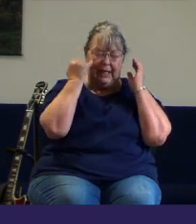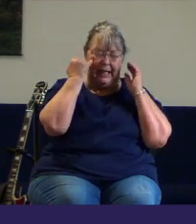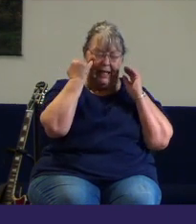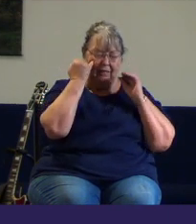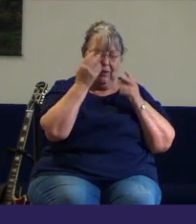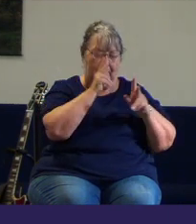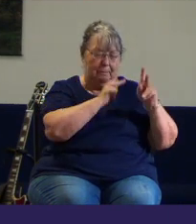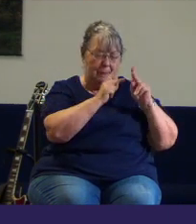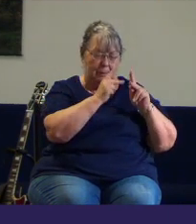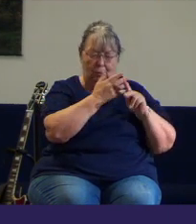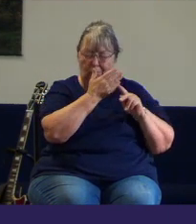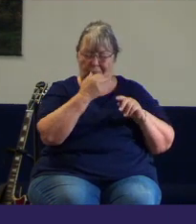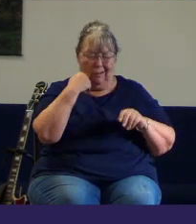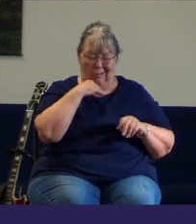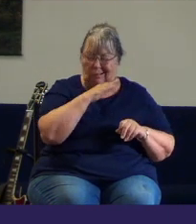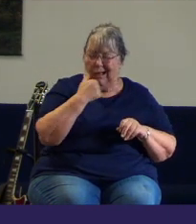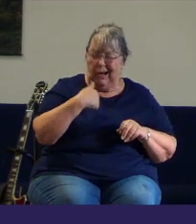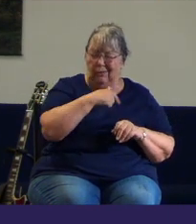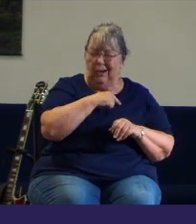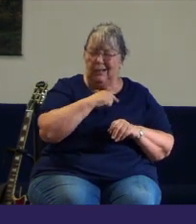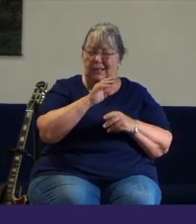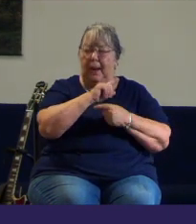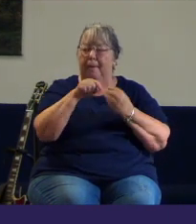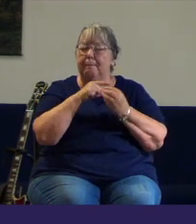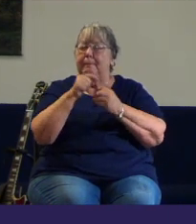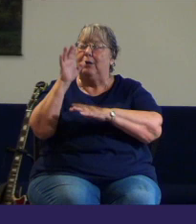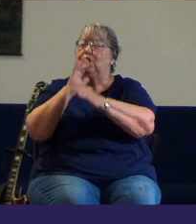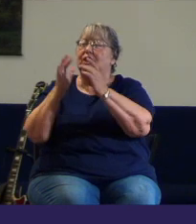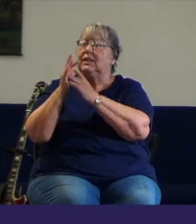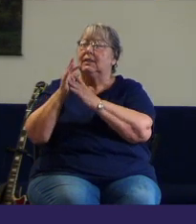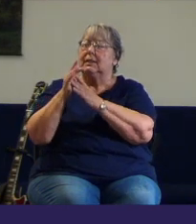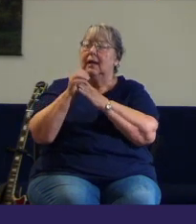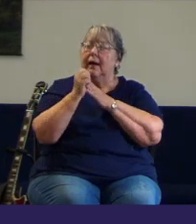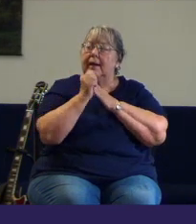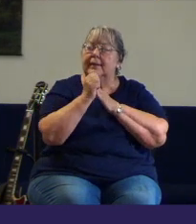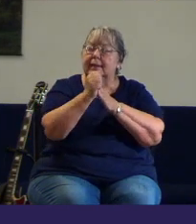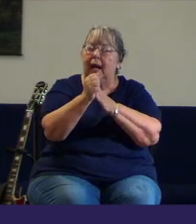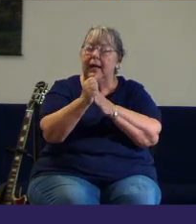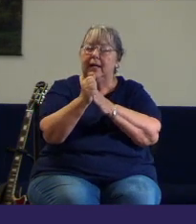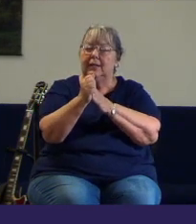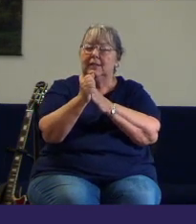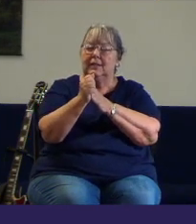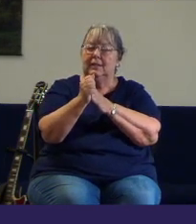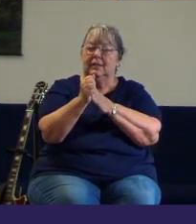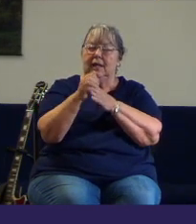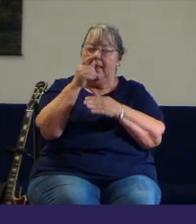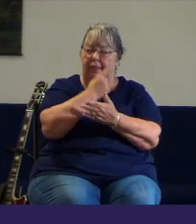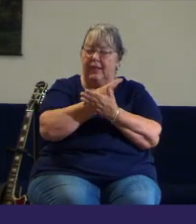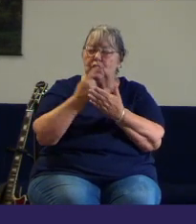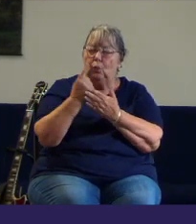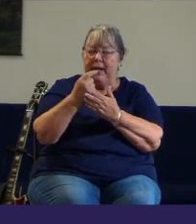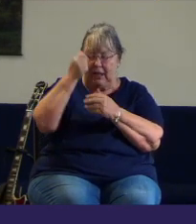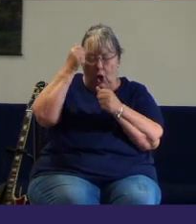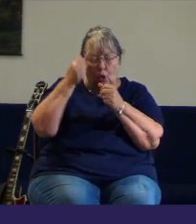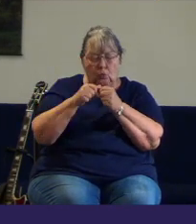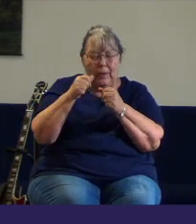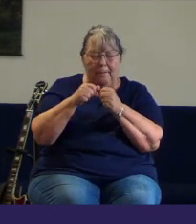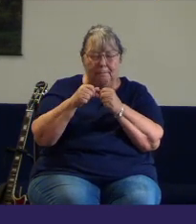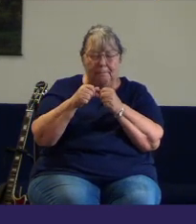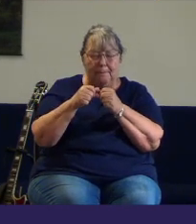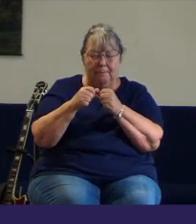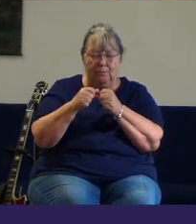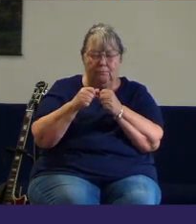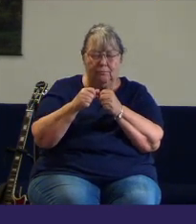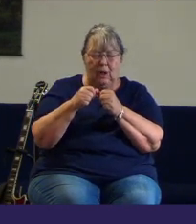of Jesus. And Lord, I pray for us that You would guide us and direct us through this week and use us and remind us, Jesus, help us to see You